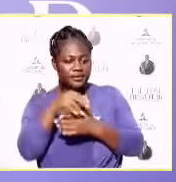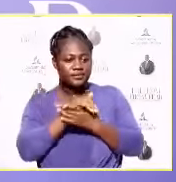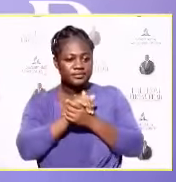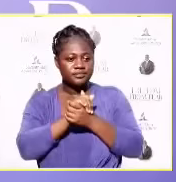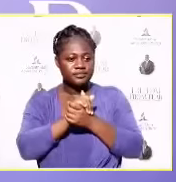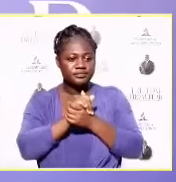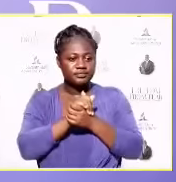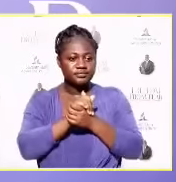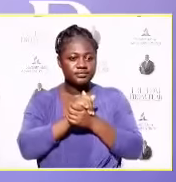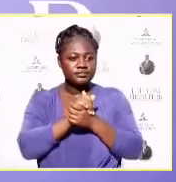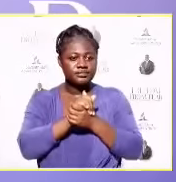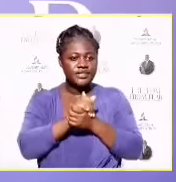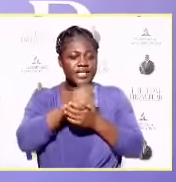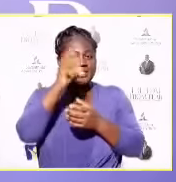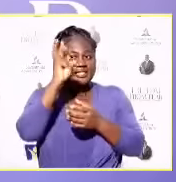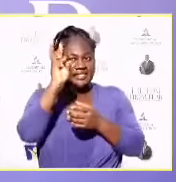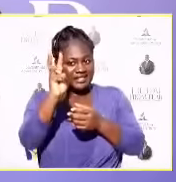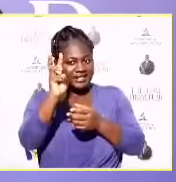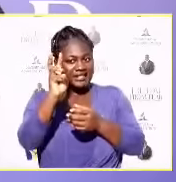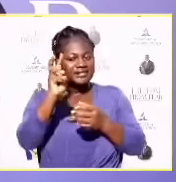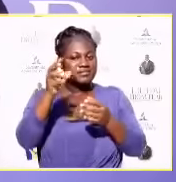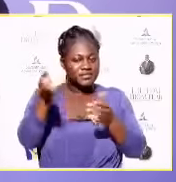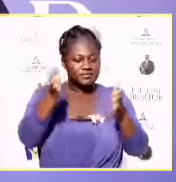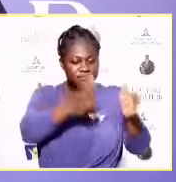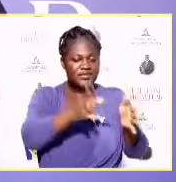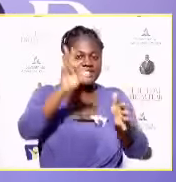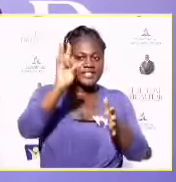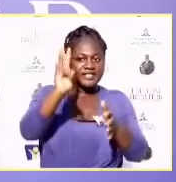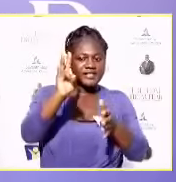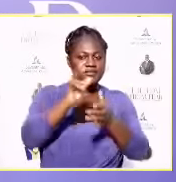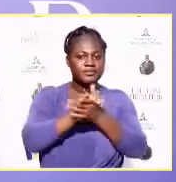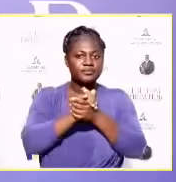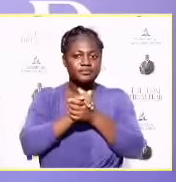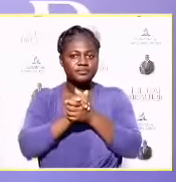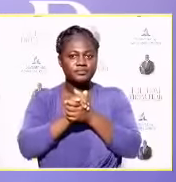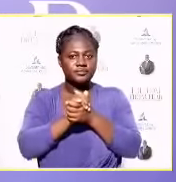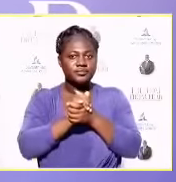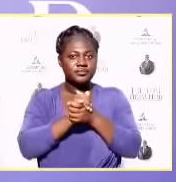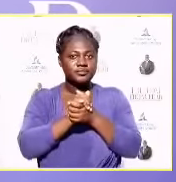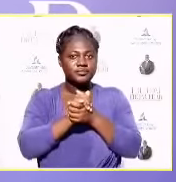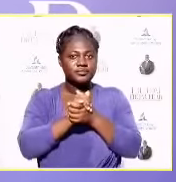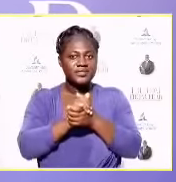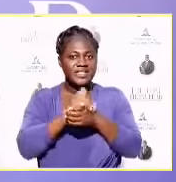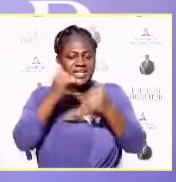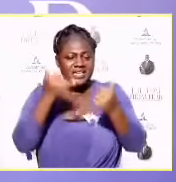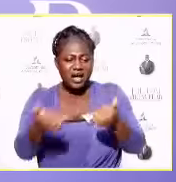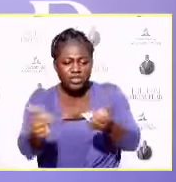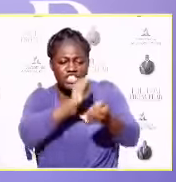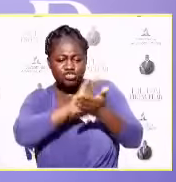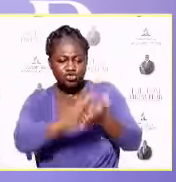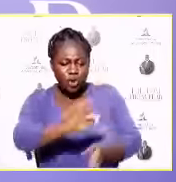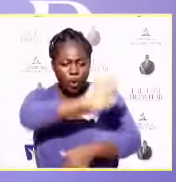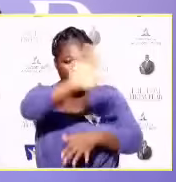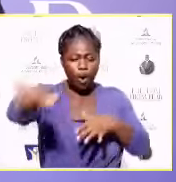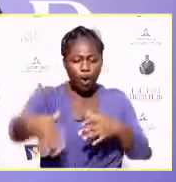Well, let's read 6 and then 7. And turning the cities of Sodom and Gomorrah into ashes,